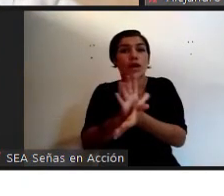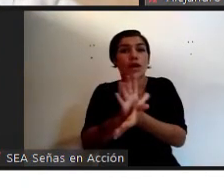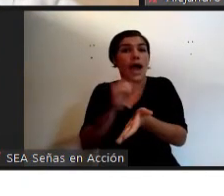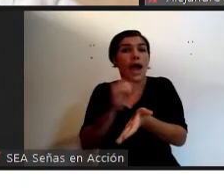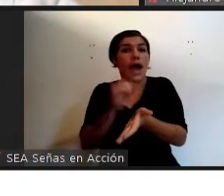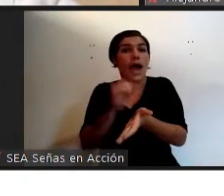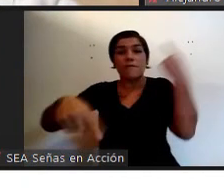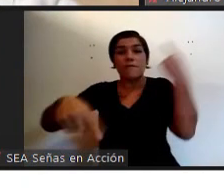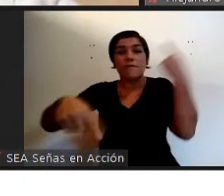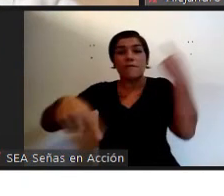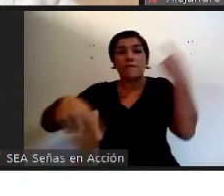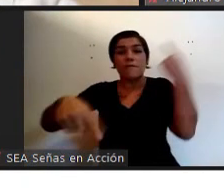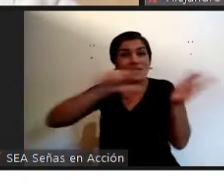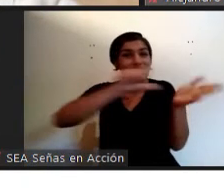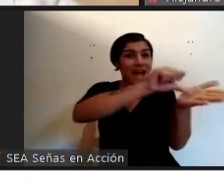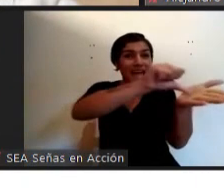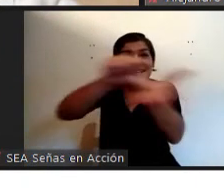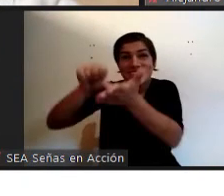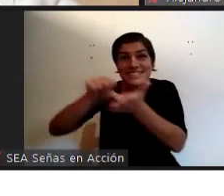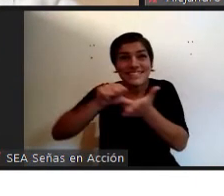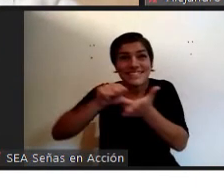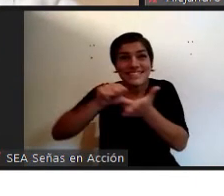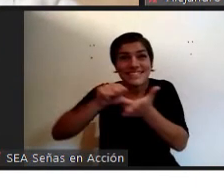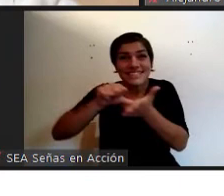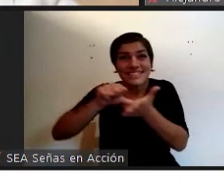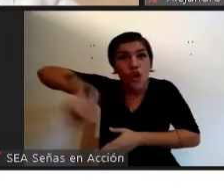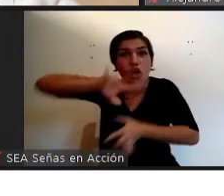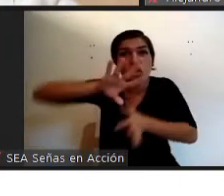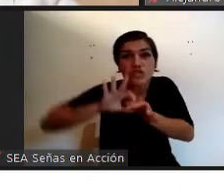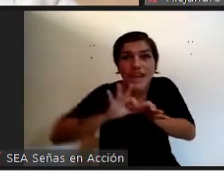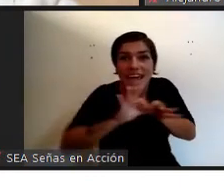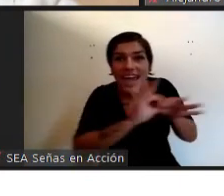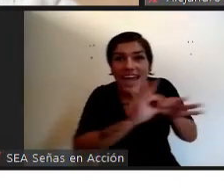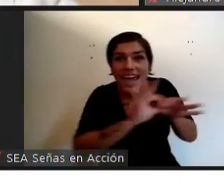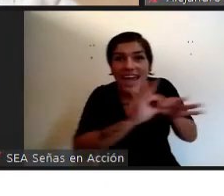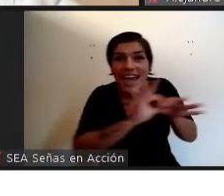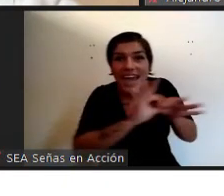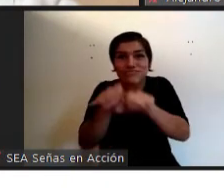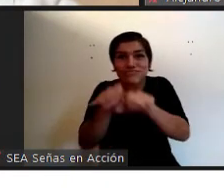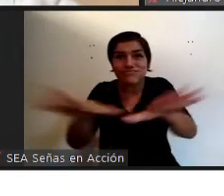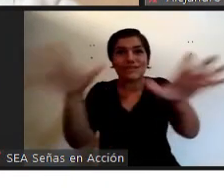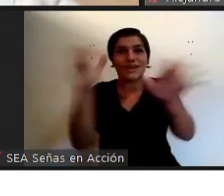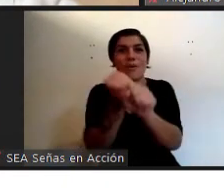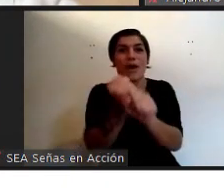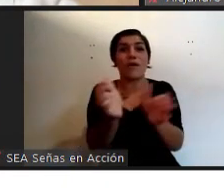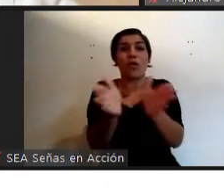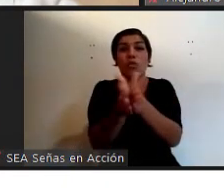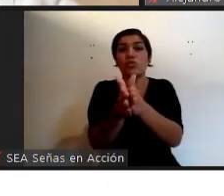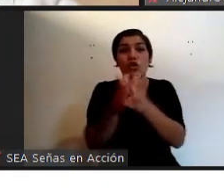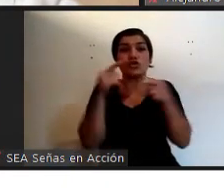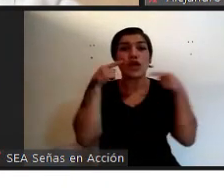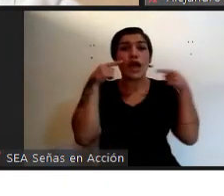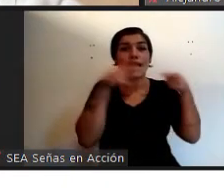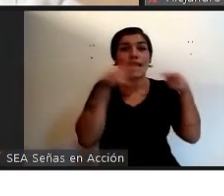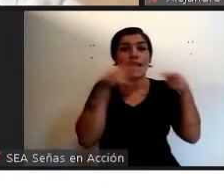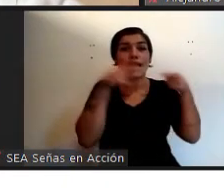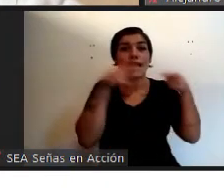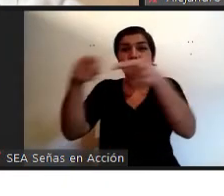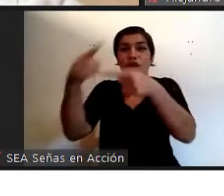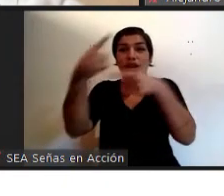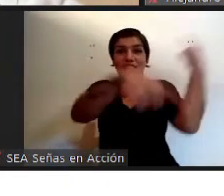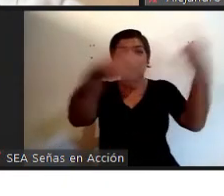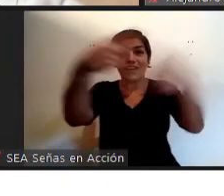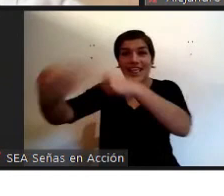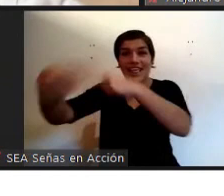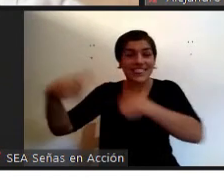borders with technology without having to move and working in a network with the different institutions is a model that